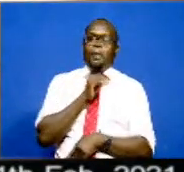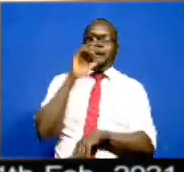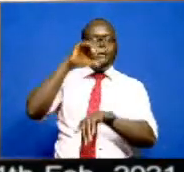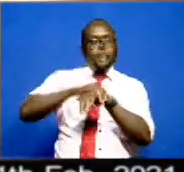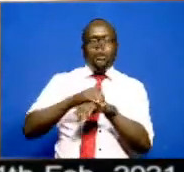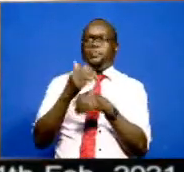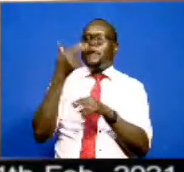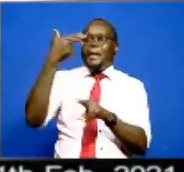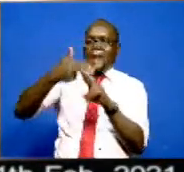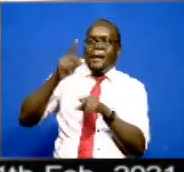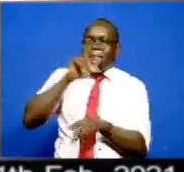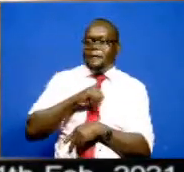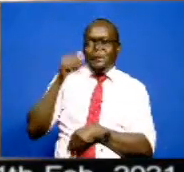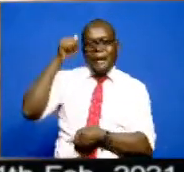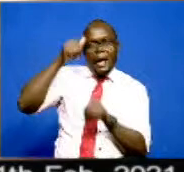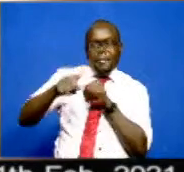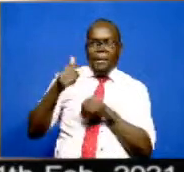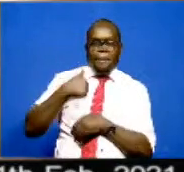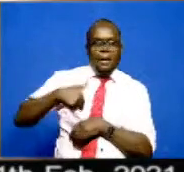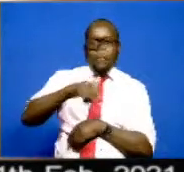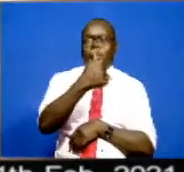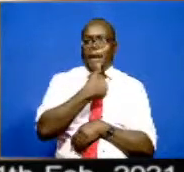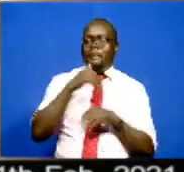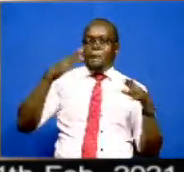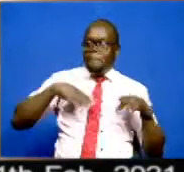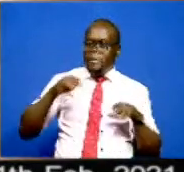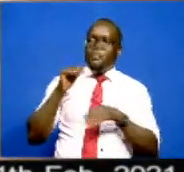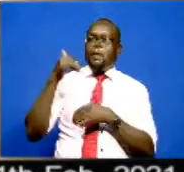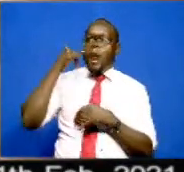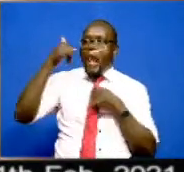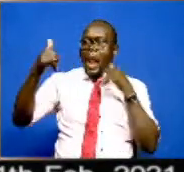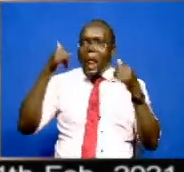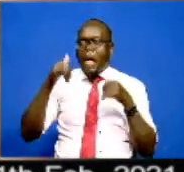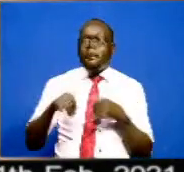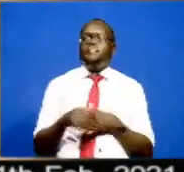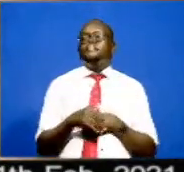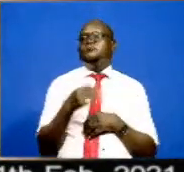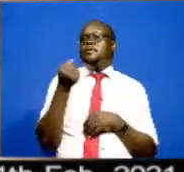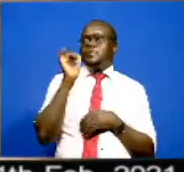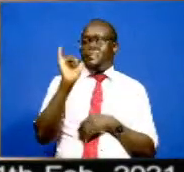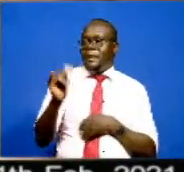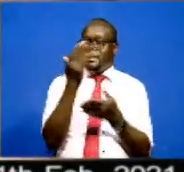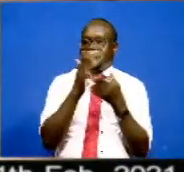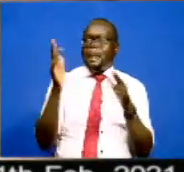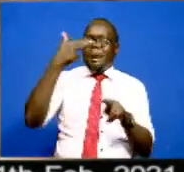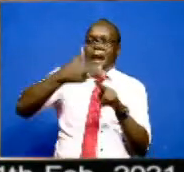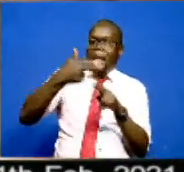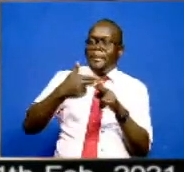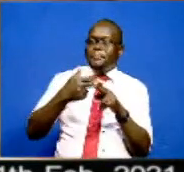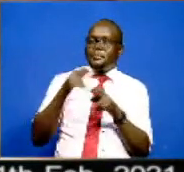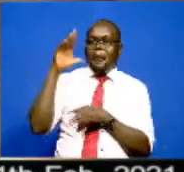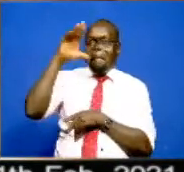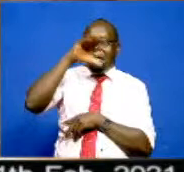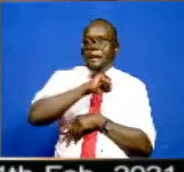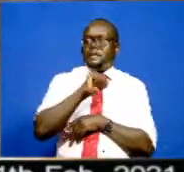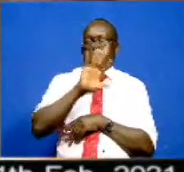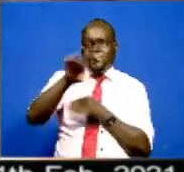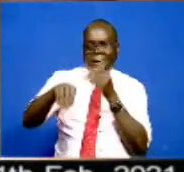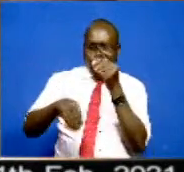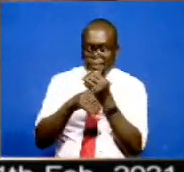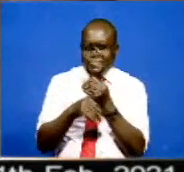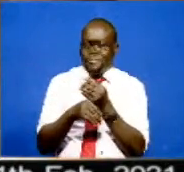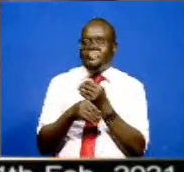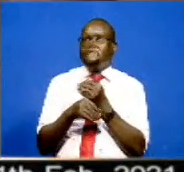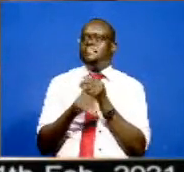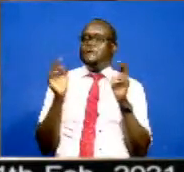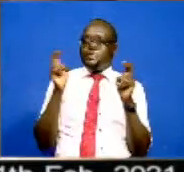And I remember that we had the people even calling the whips, so that some names that were missing, Honourable Speaker, had to be